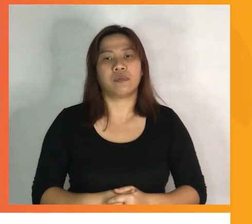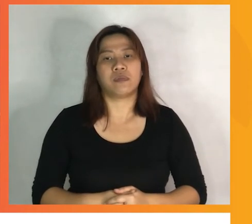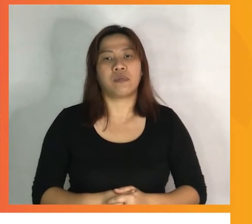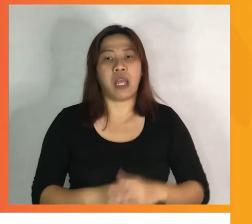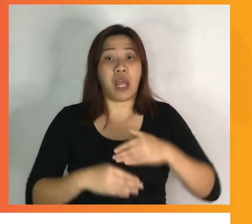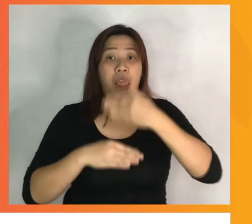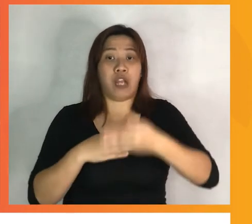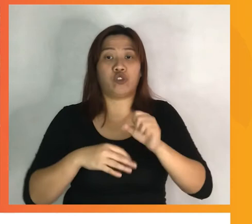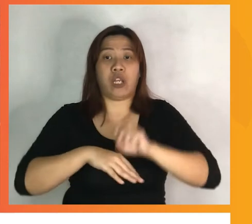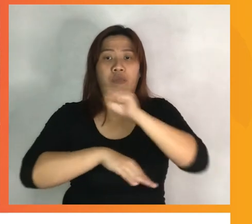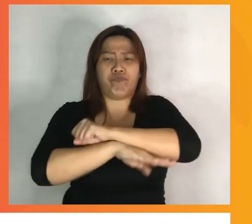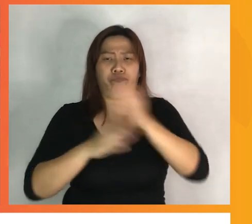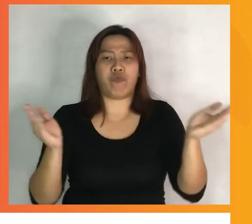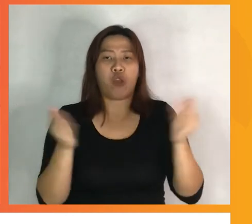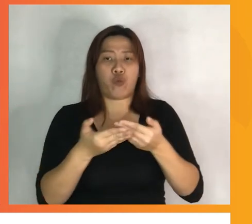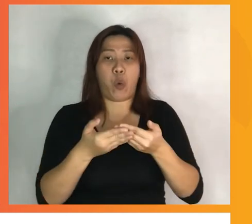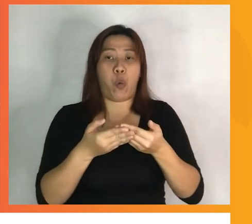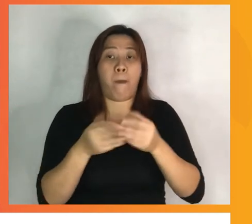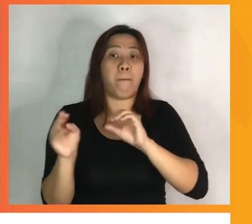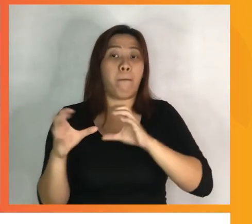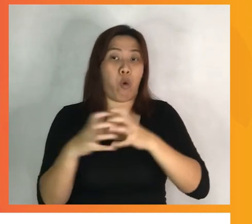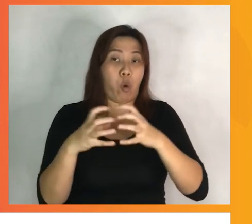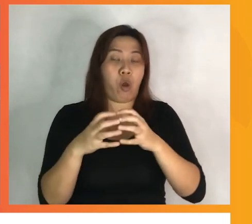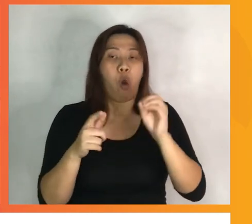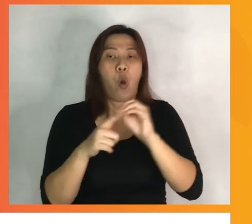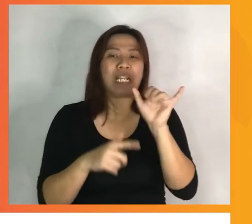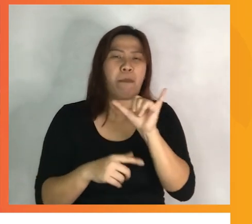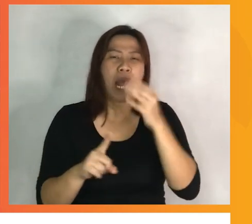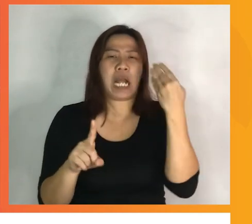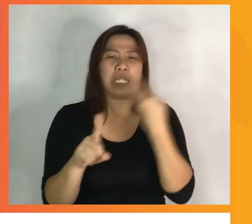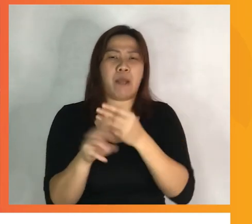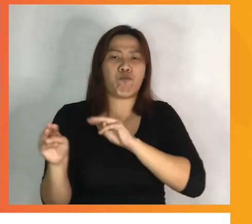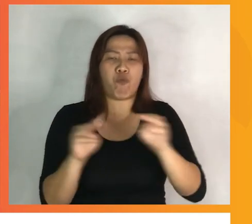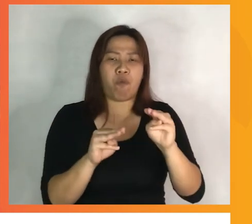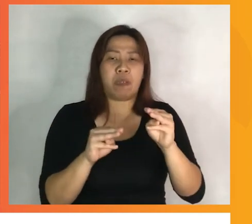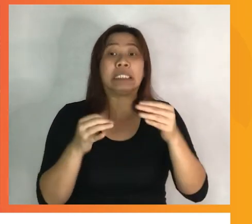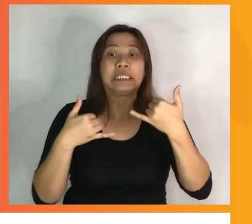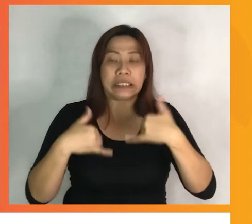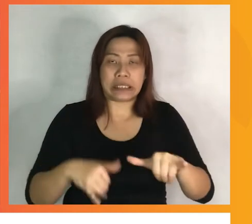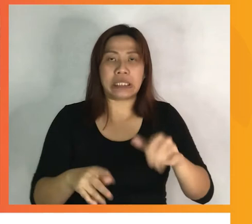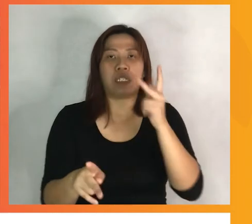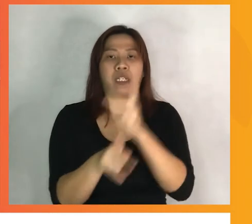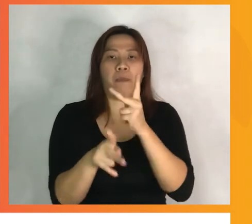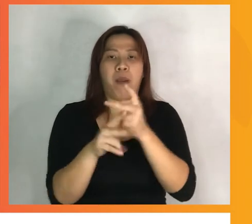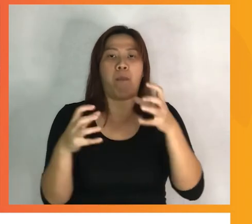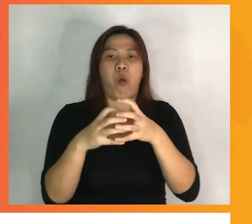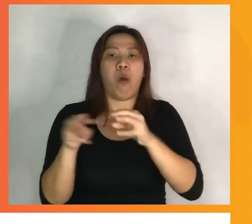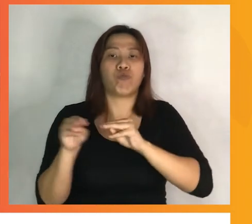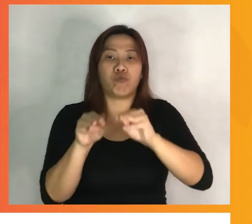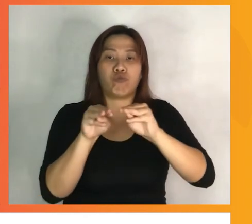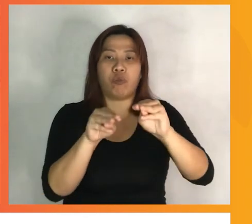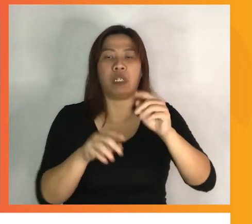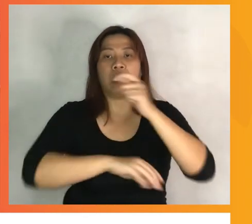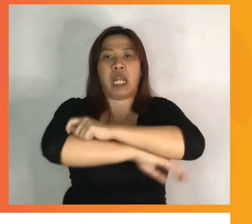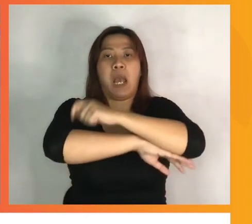The next stage is to introduce bats or a similar striking implement. Still keeping the ball